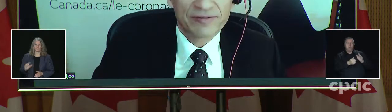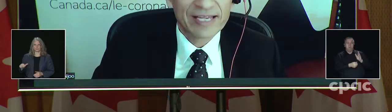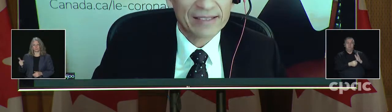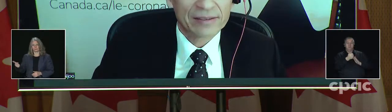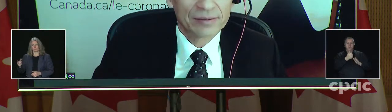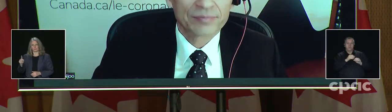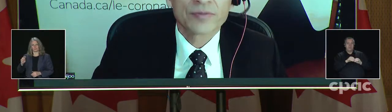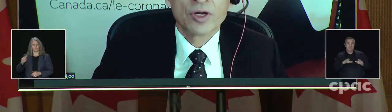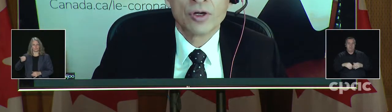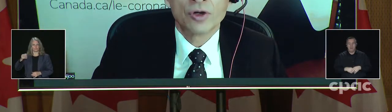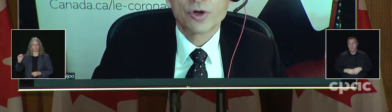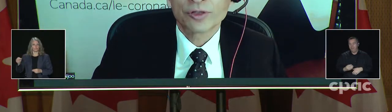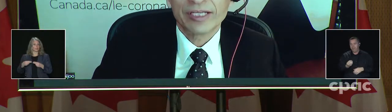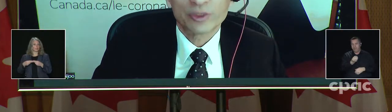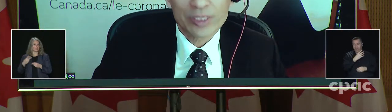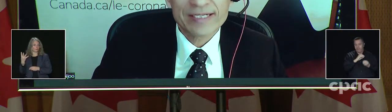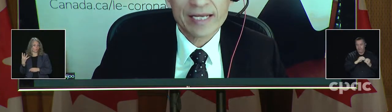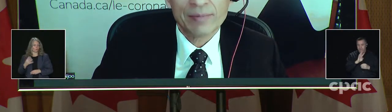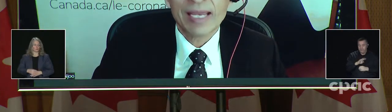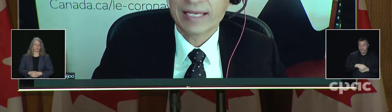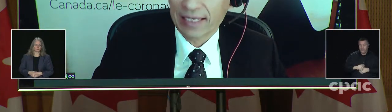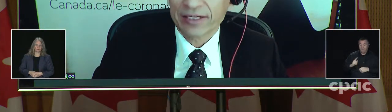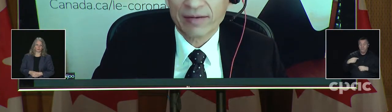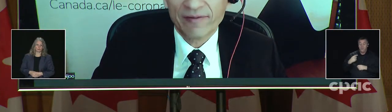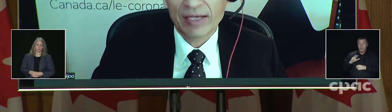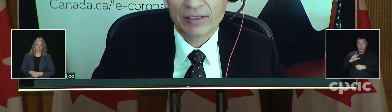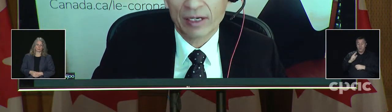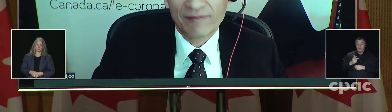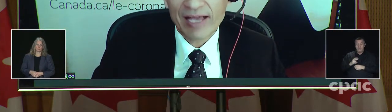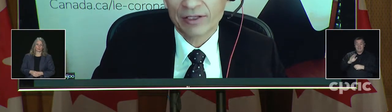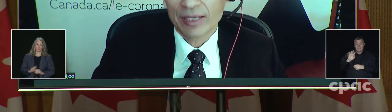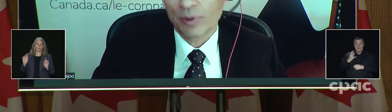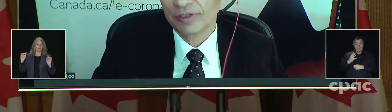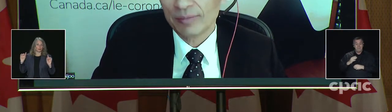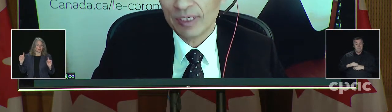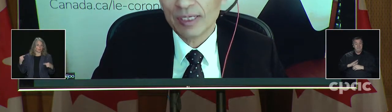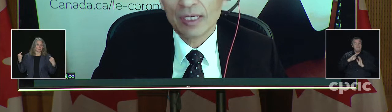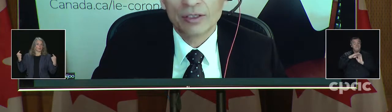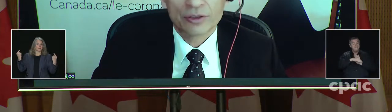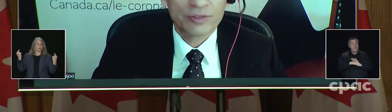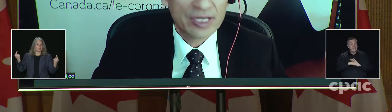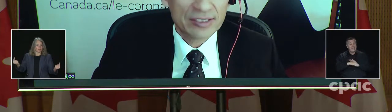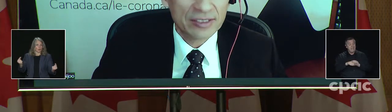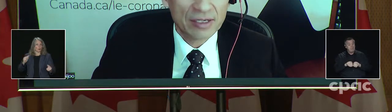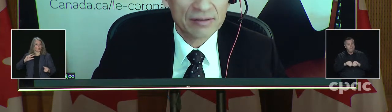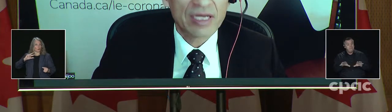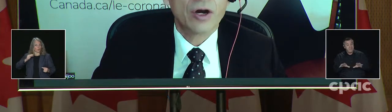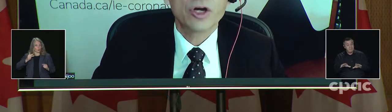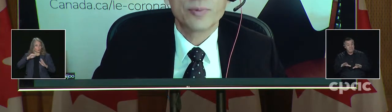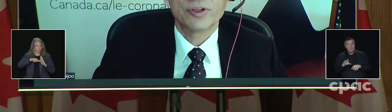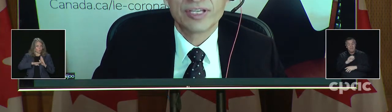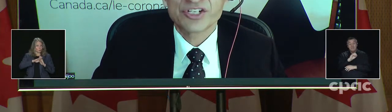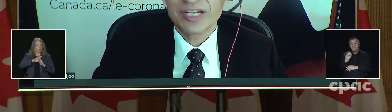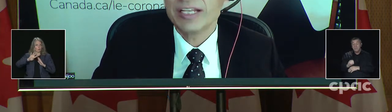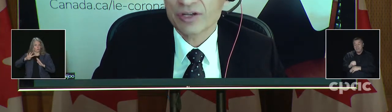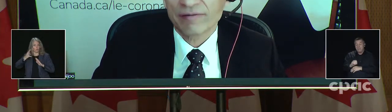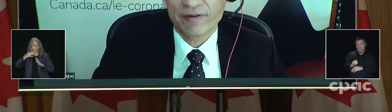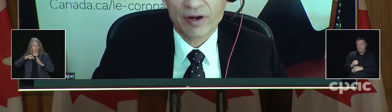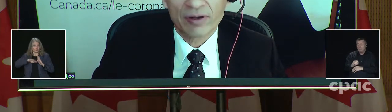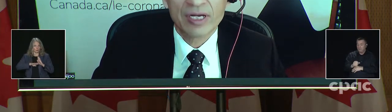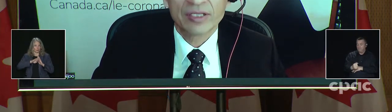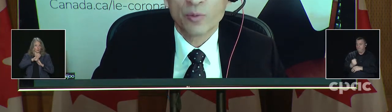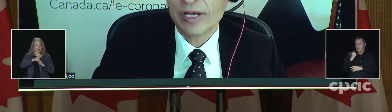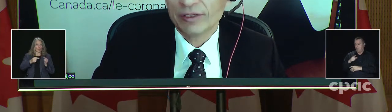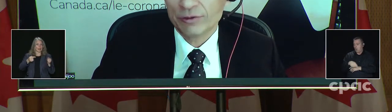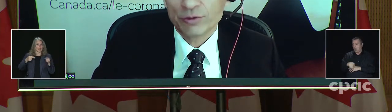Diapositive 4. Au cours des 3e et 4e vagues de la pandémie, le taux d'incidence a augmenté chez les